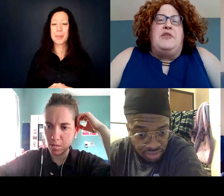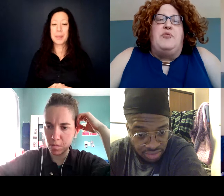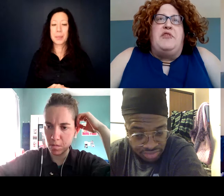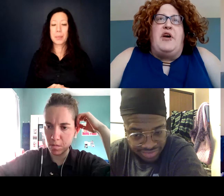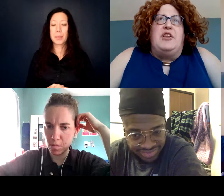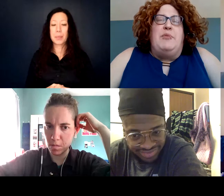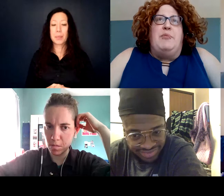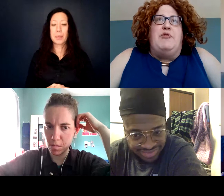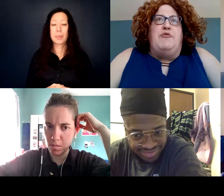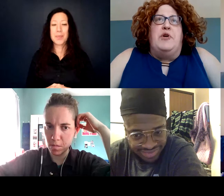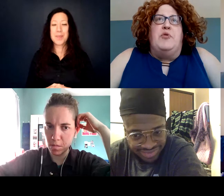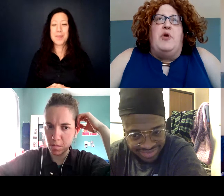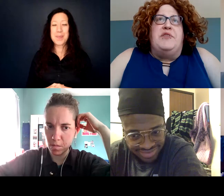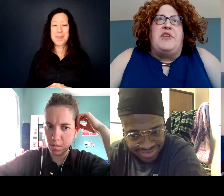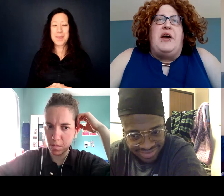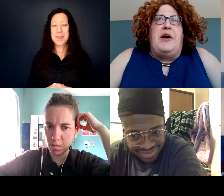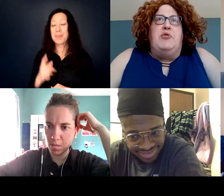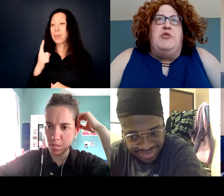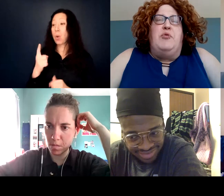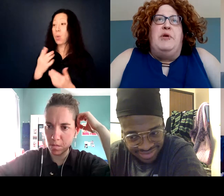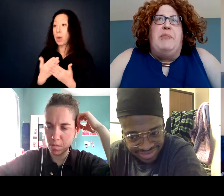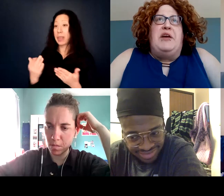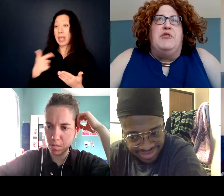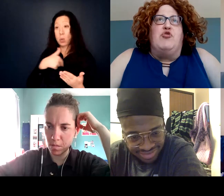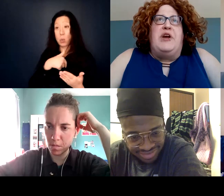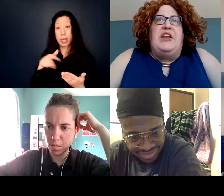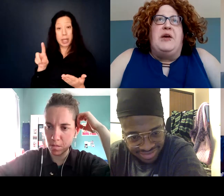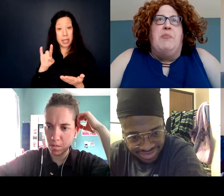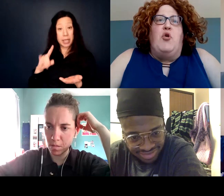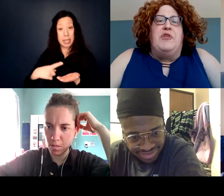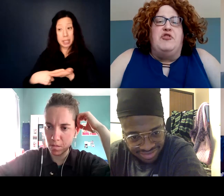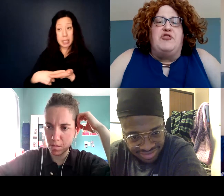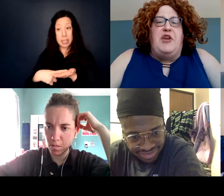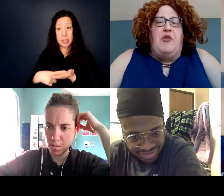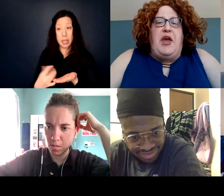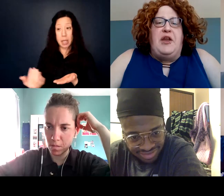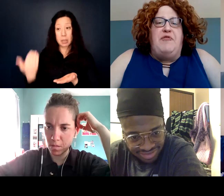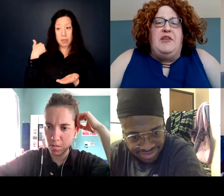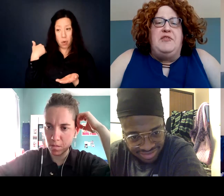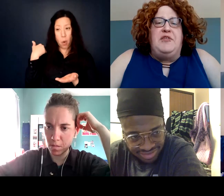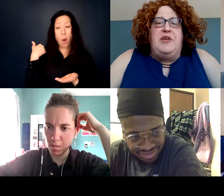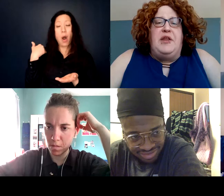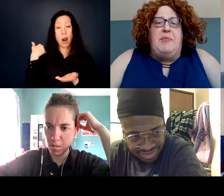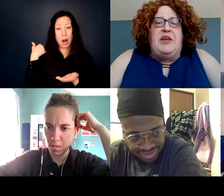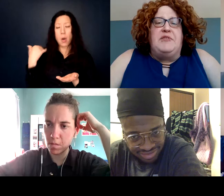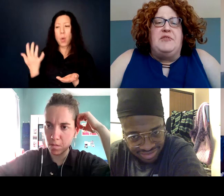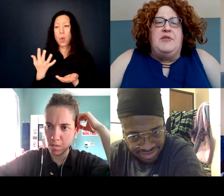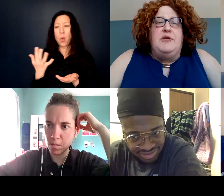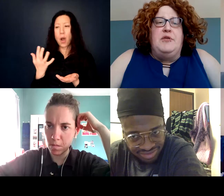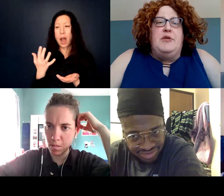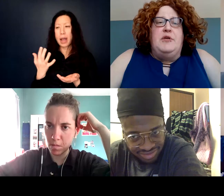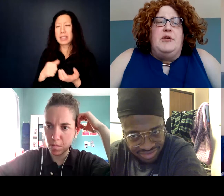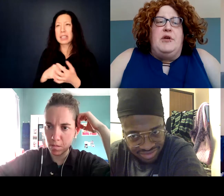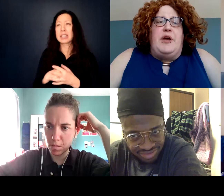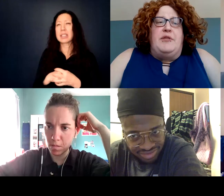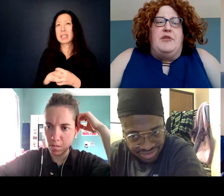One of the things we had talked about before was how do we make the training more than just an event and make